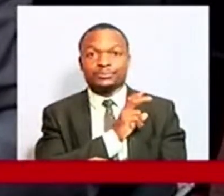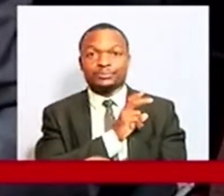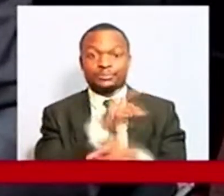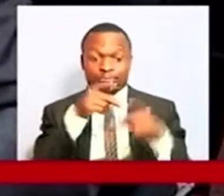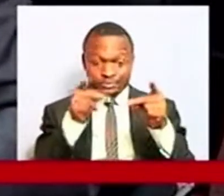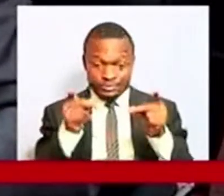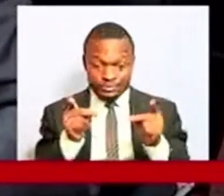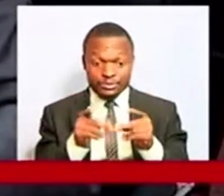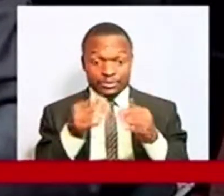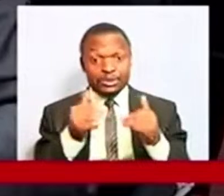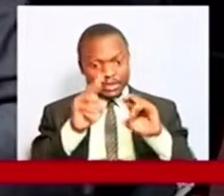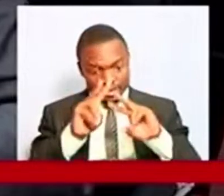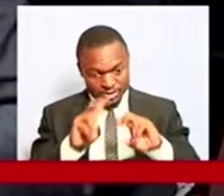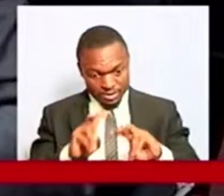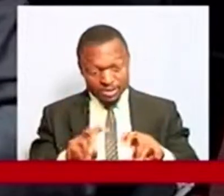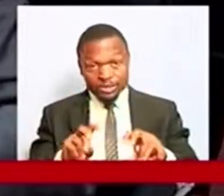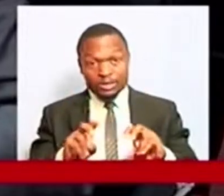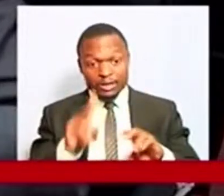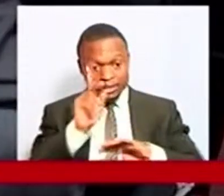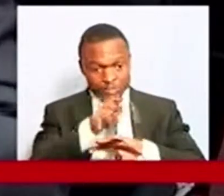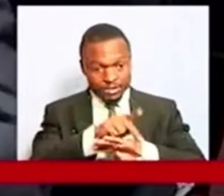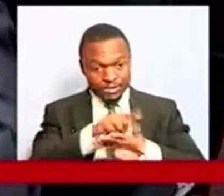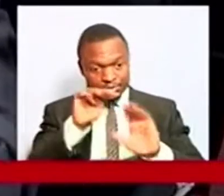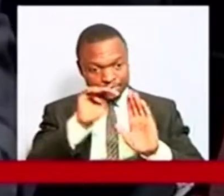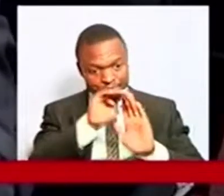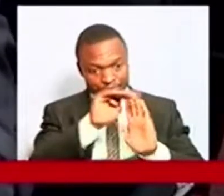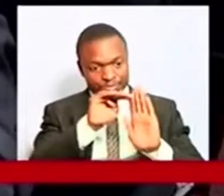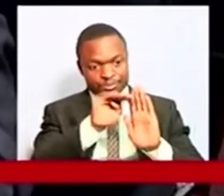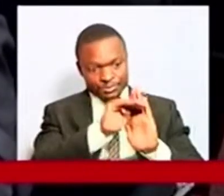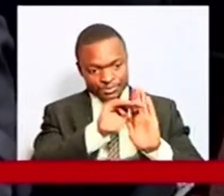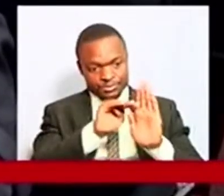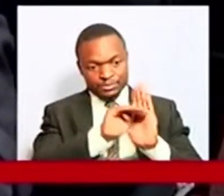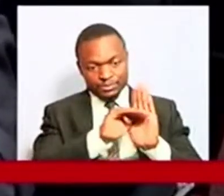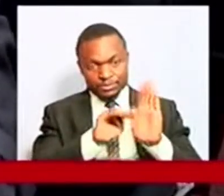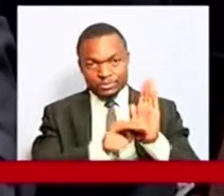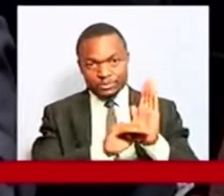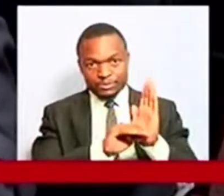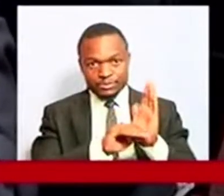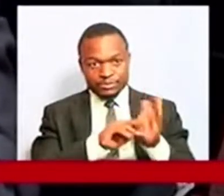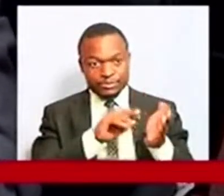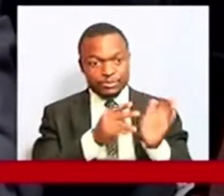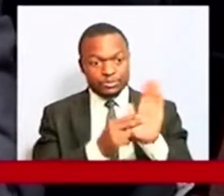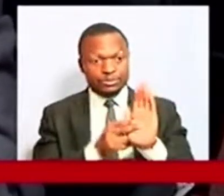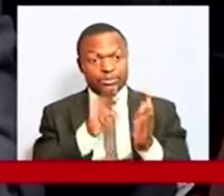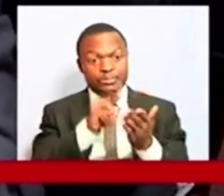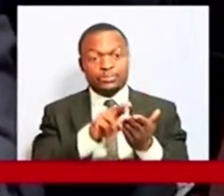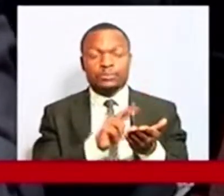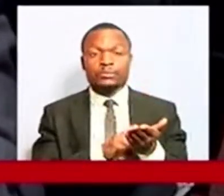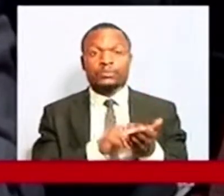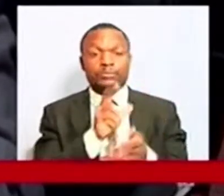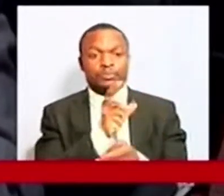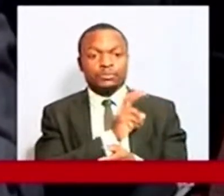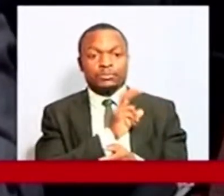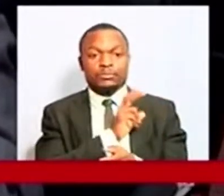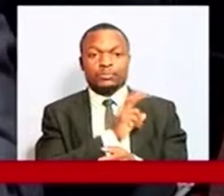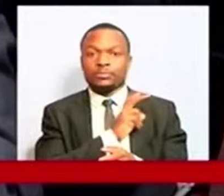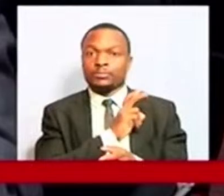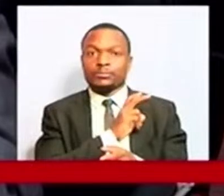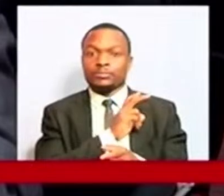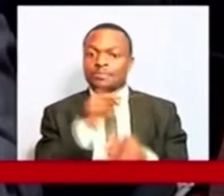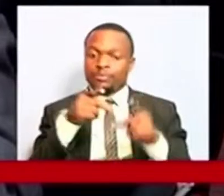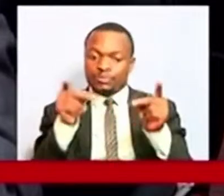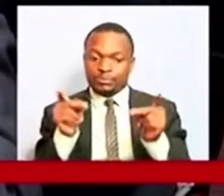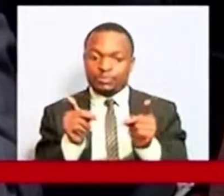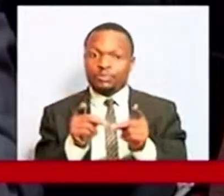through your project list as given in the document. Police annex is not there